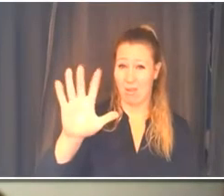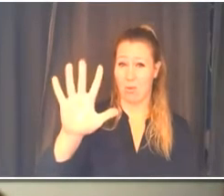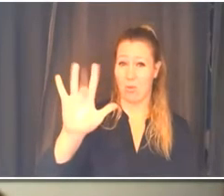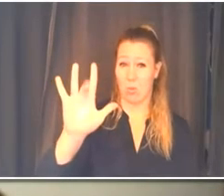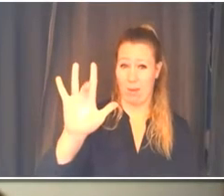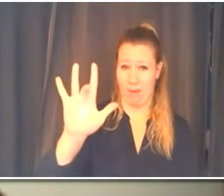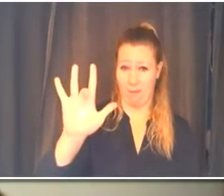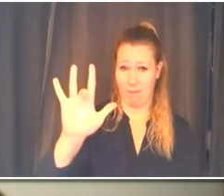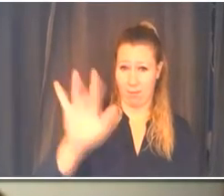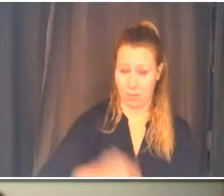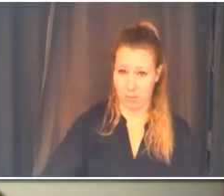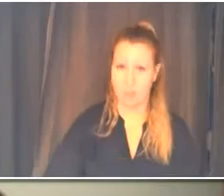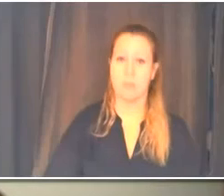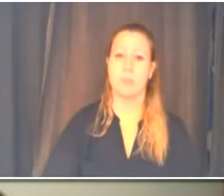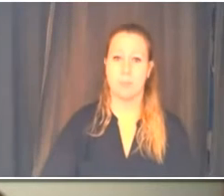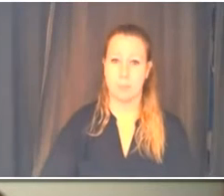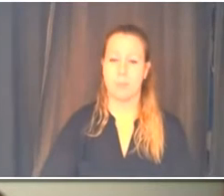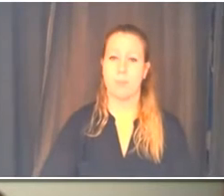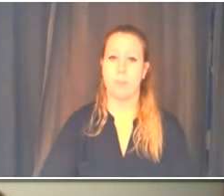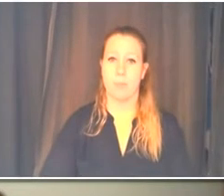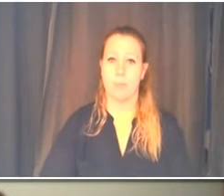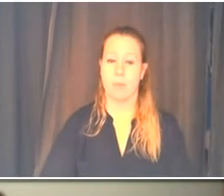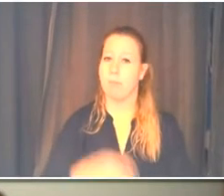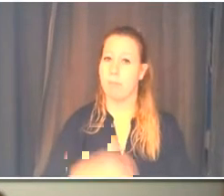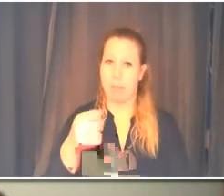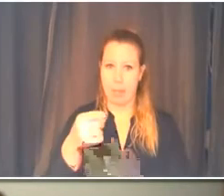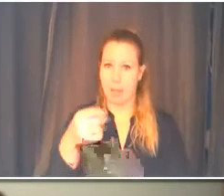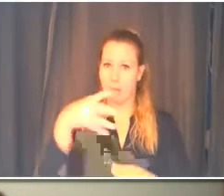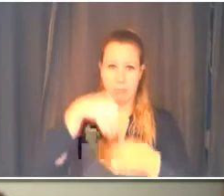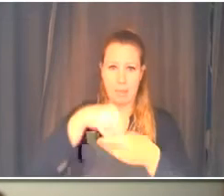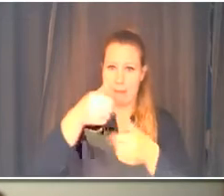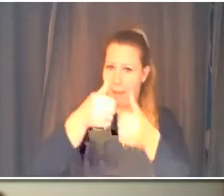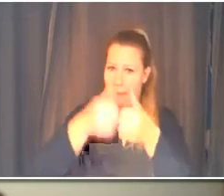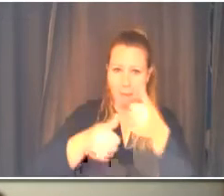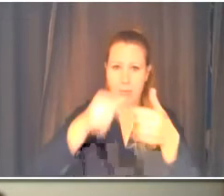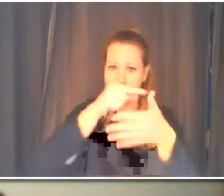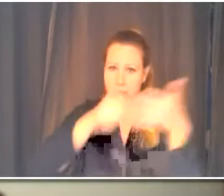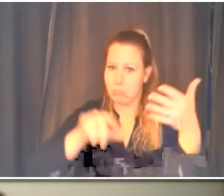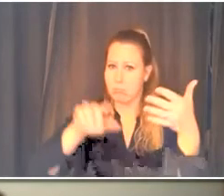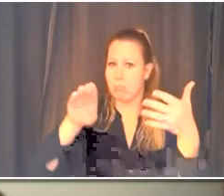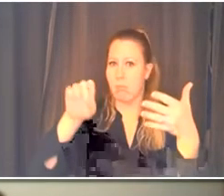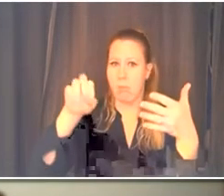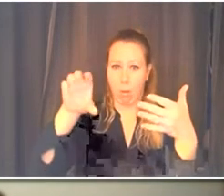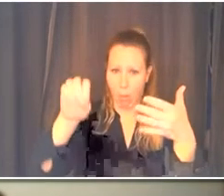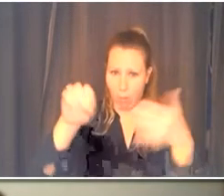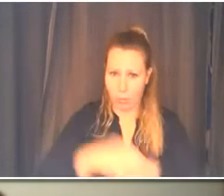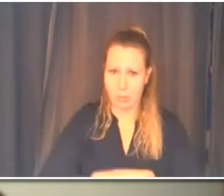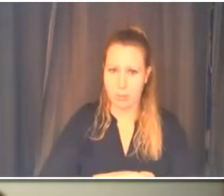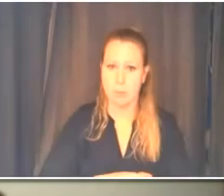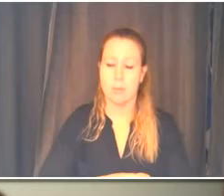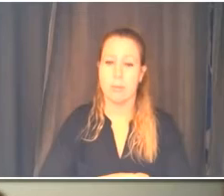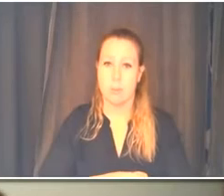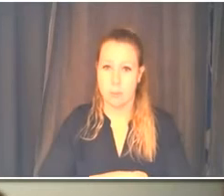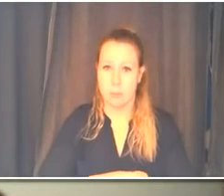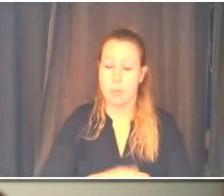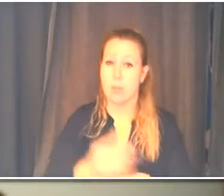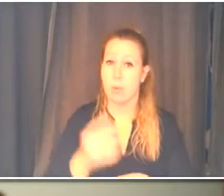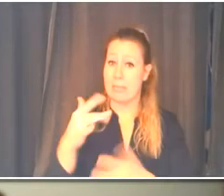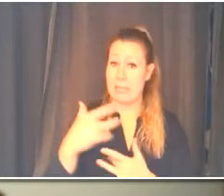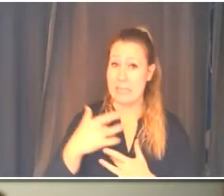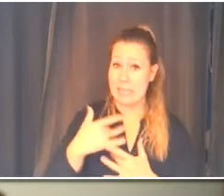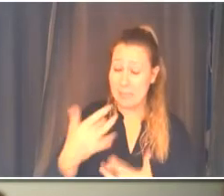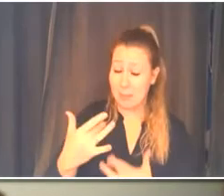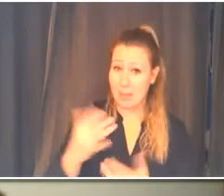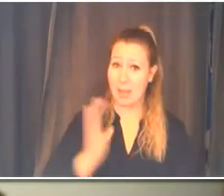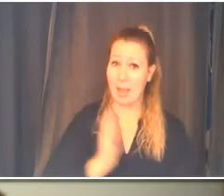Alternatives and help in personal safety planning We are continuing to work with victims to create safety tips including one